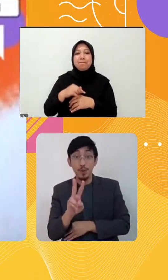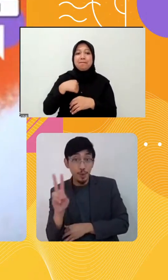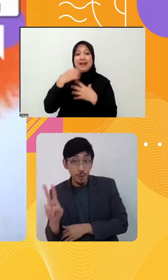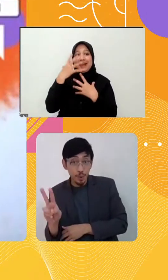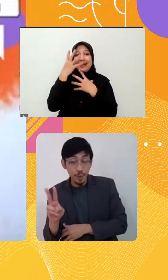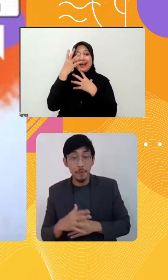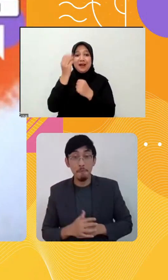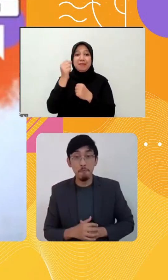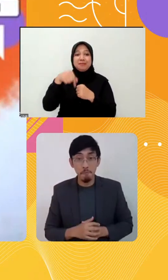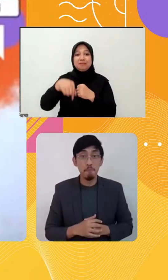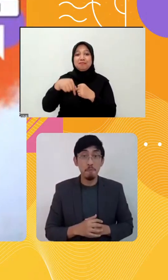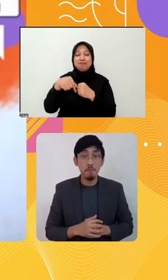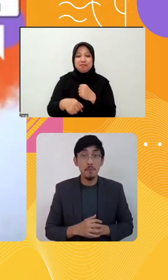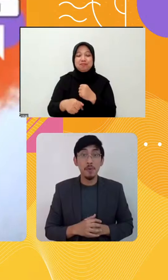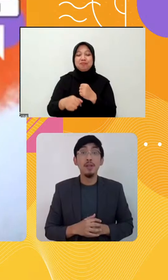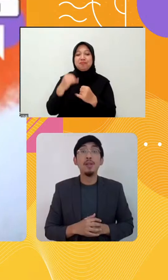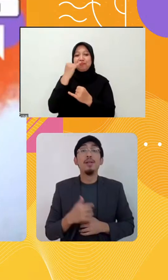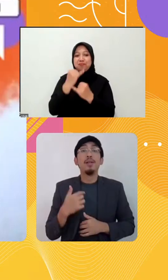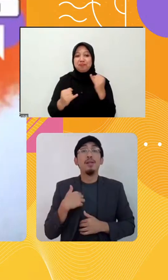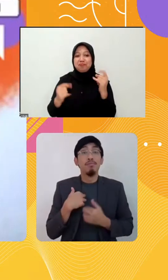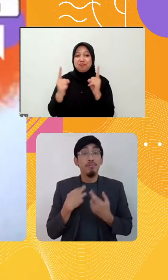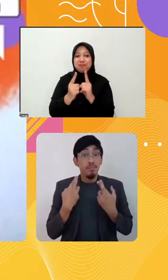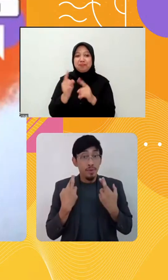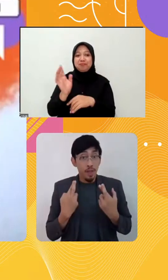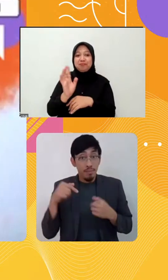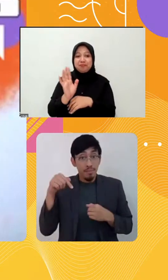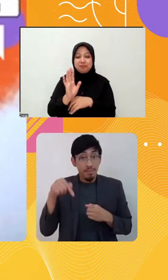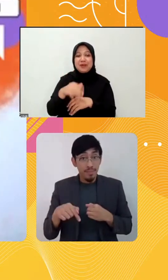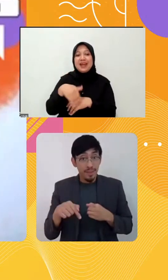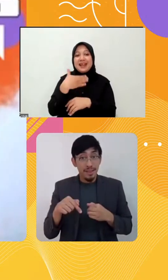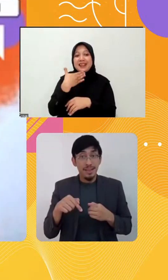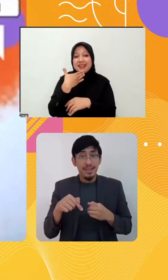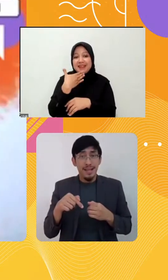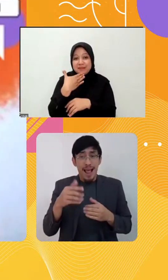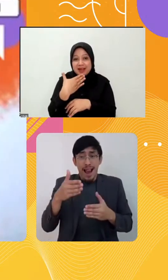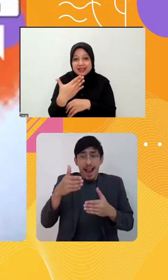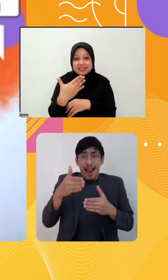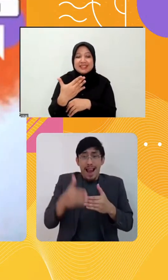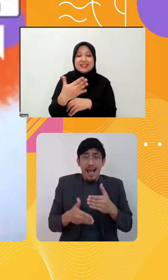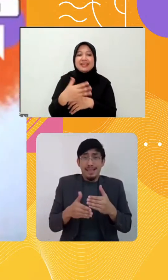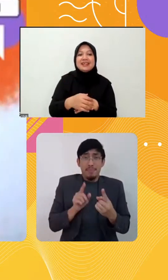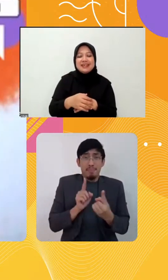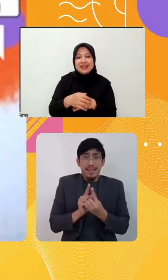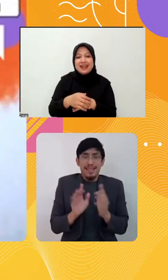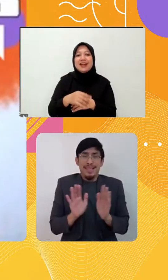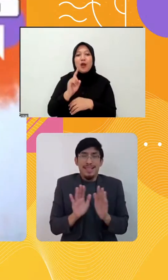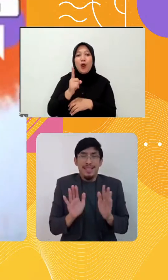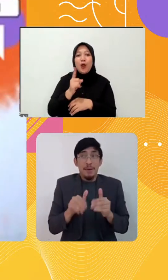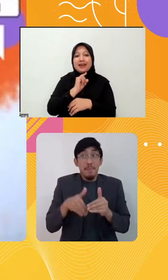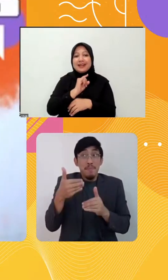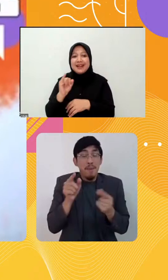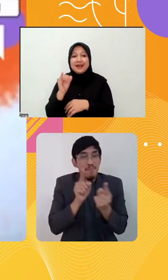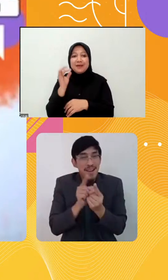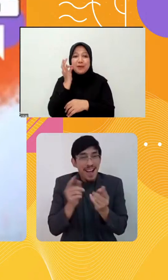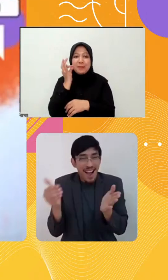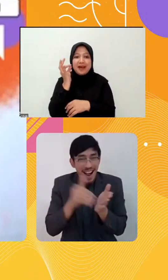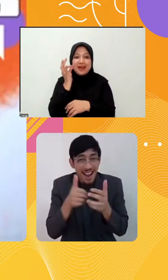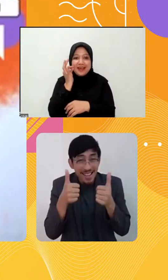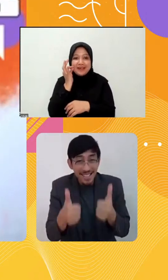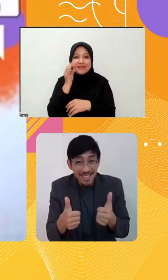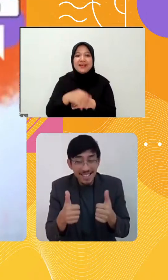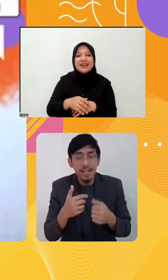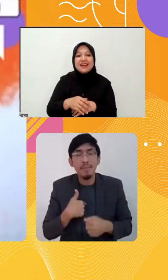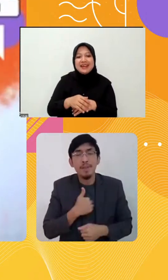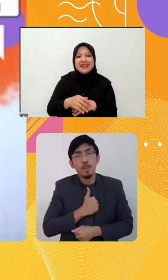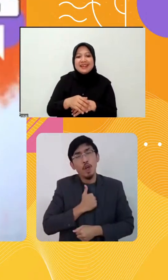made. Thank you once again. I beg your pardon for all mistakes that I have done, and have a great rest of the weekend and